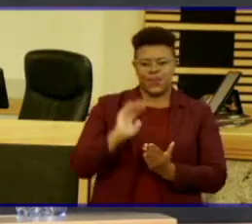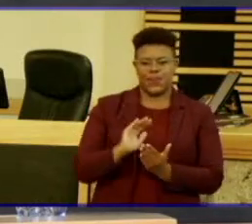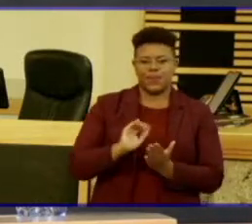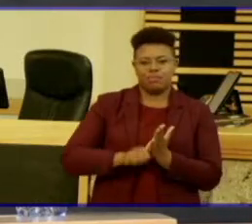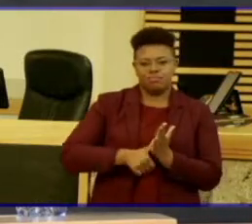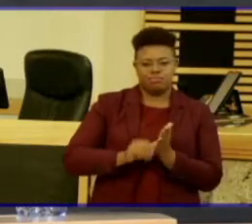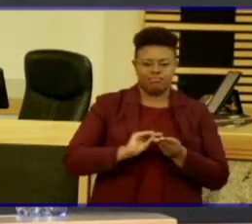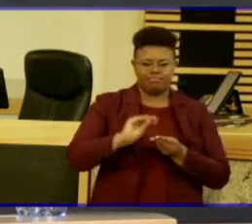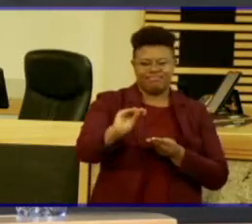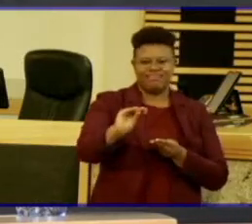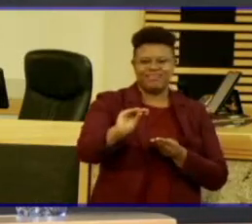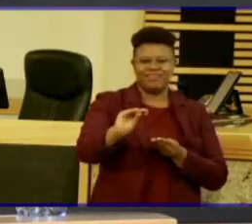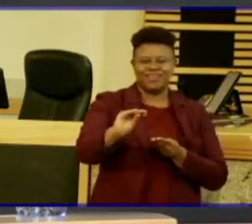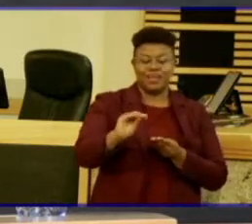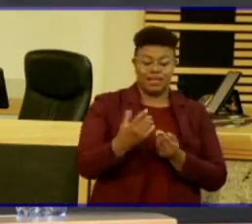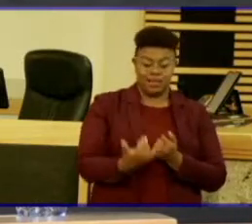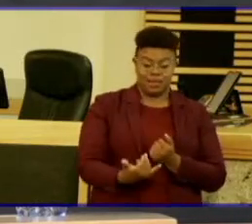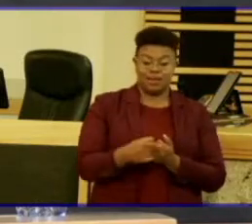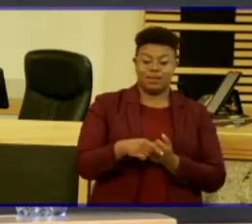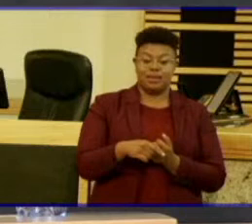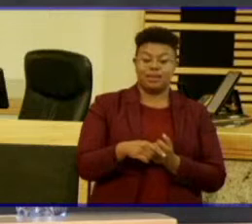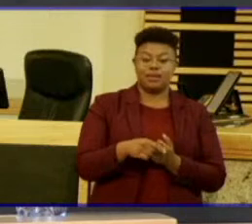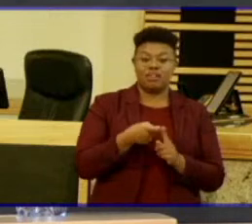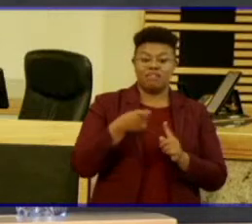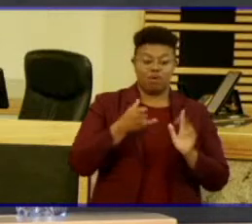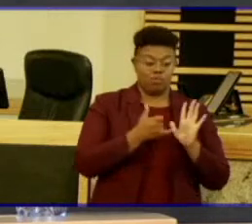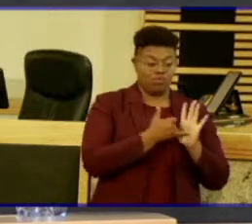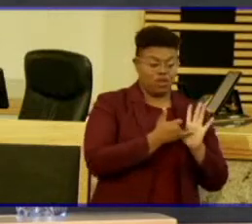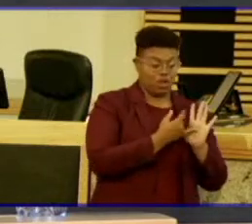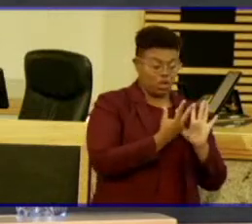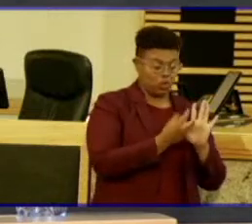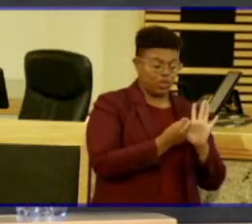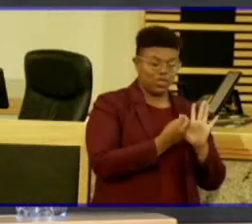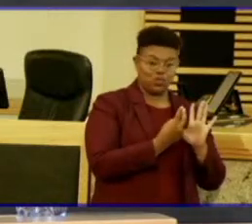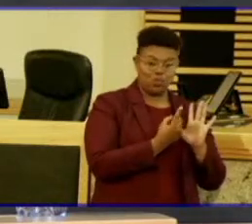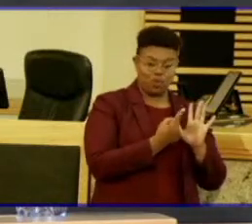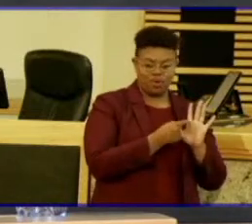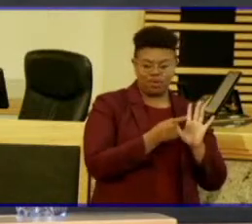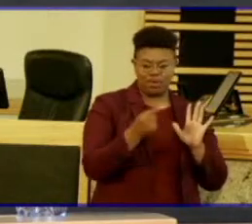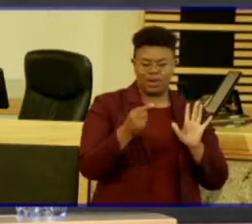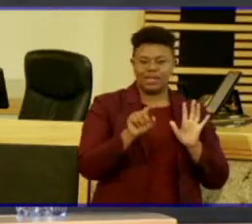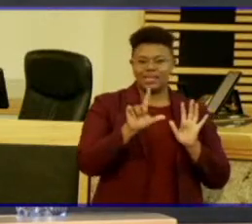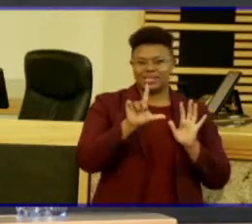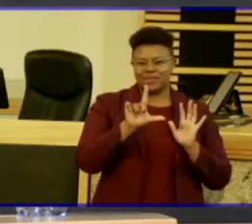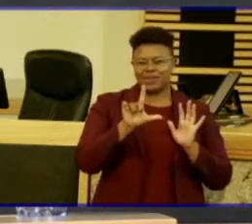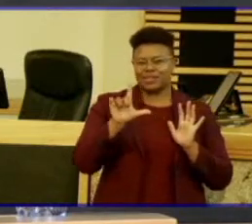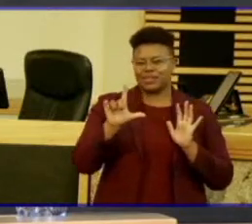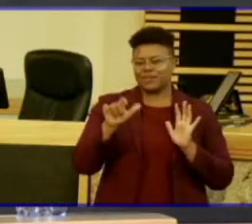of Distress Grant. In our province, as of January 2021, up to